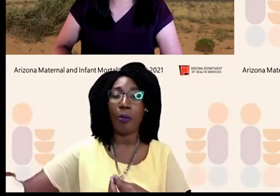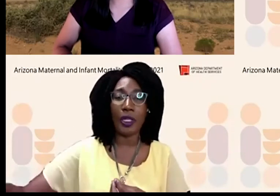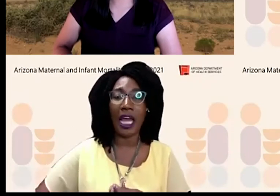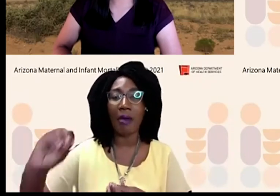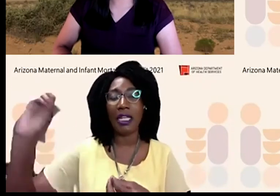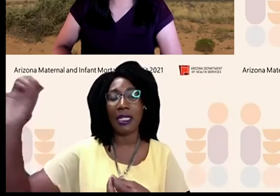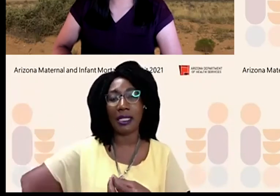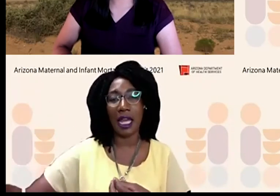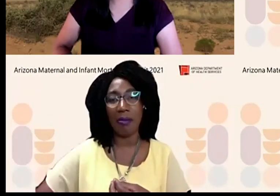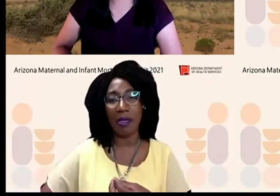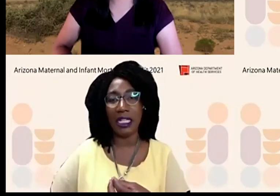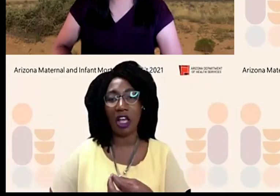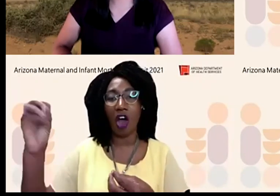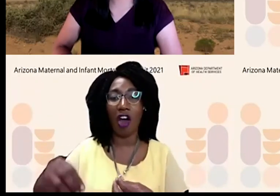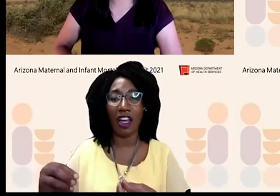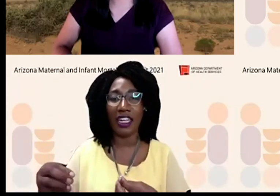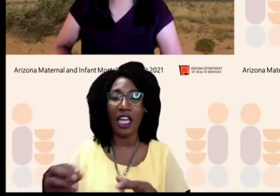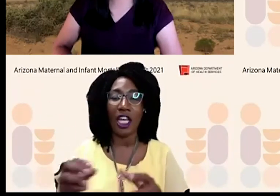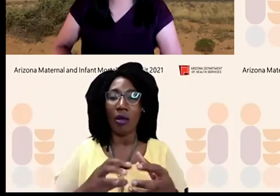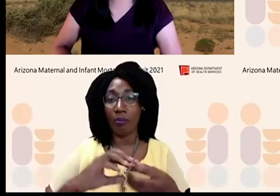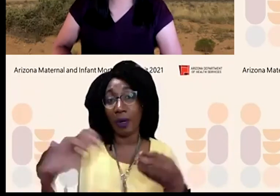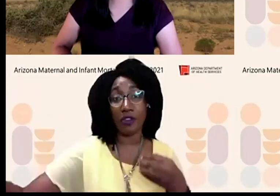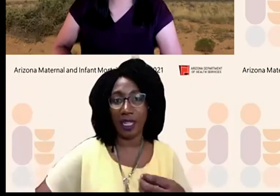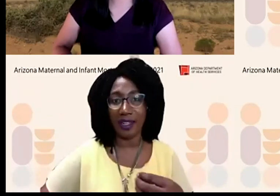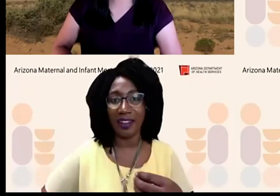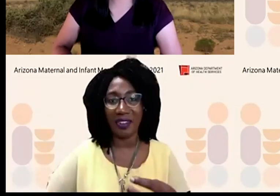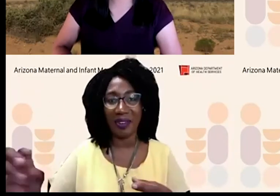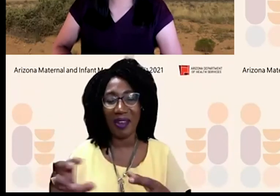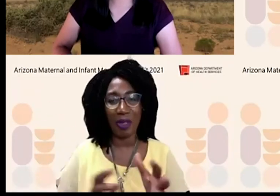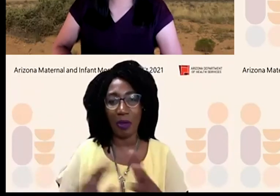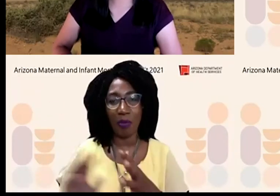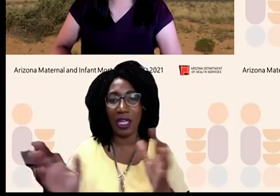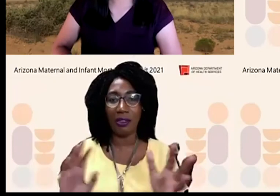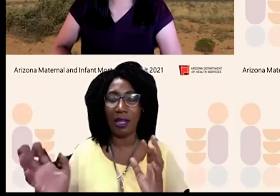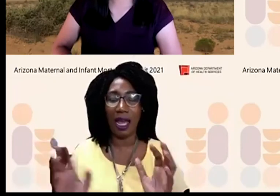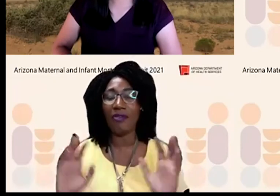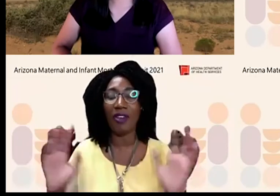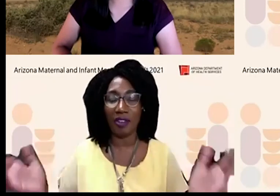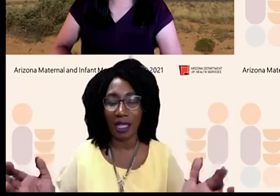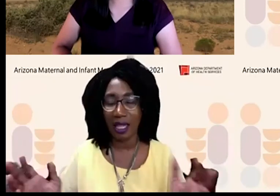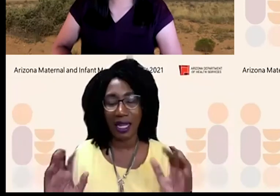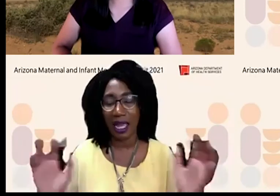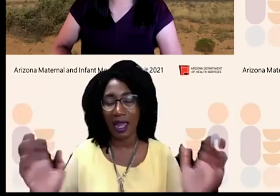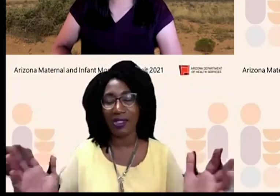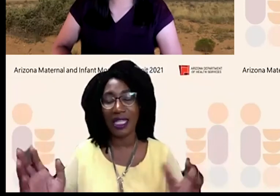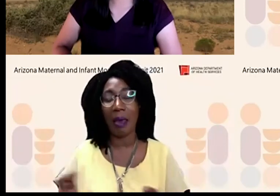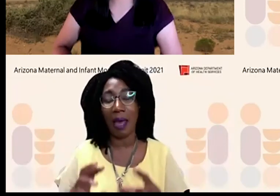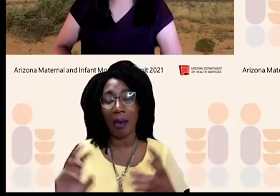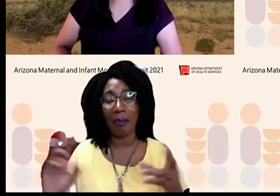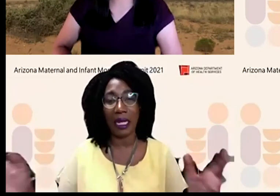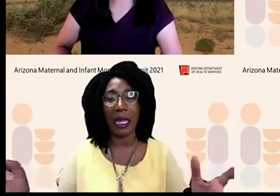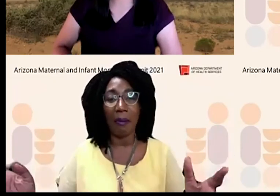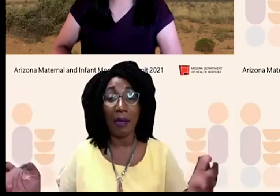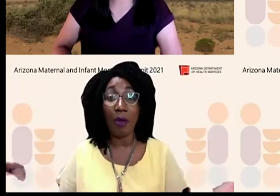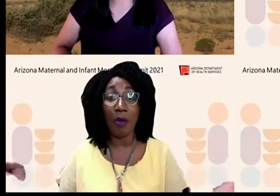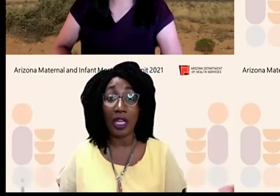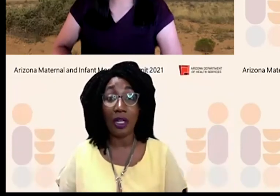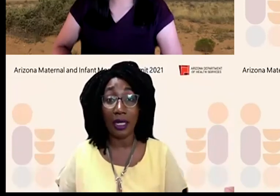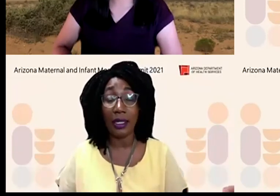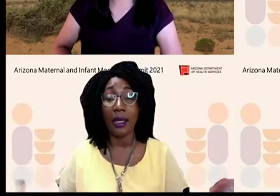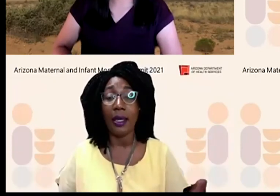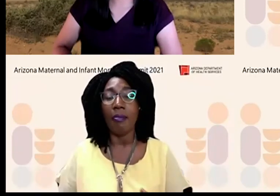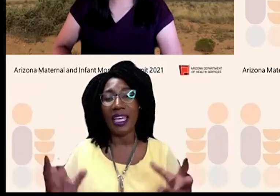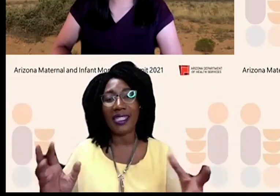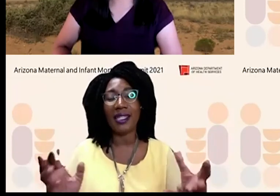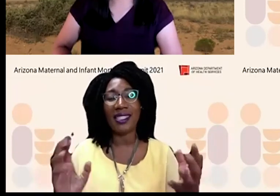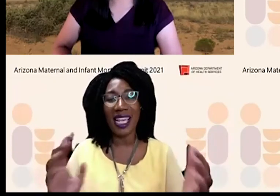of prediabetes and diabetes on breastfeeding, right? We could, I've never done that and I haven't seen that map, but I bet we